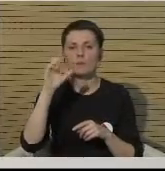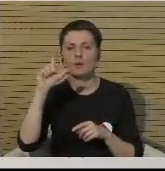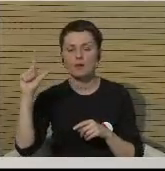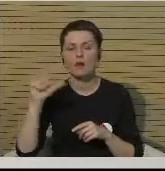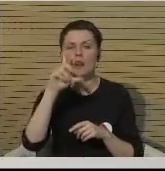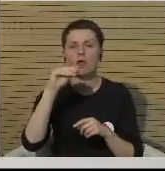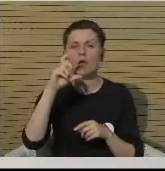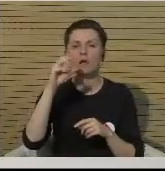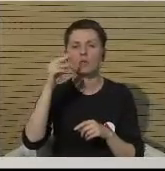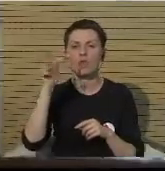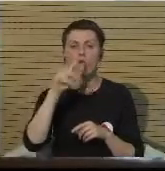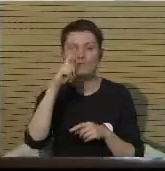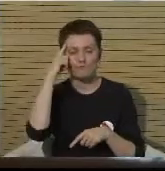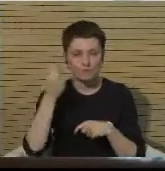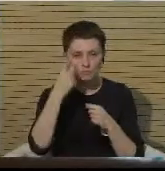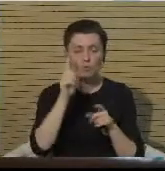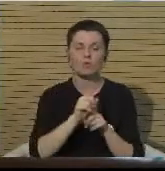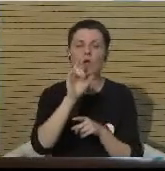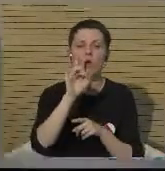Hannibal Lecter,